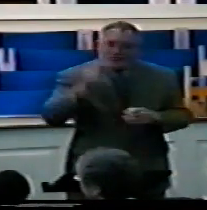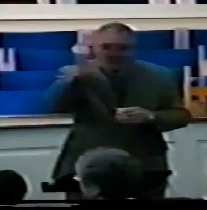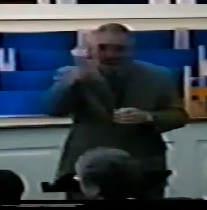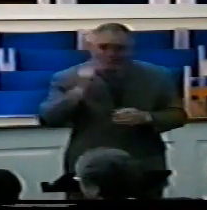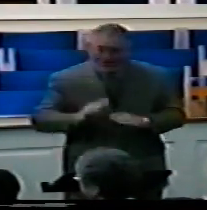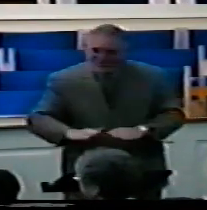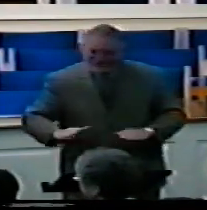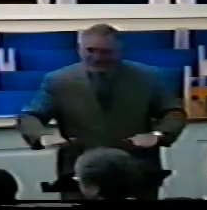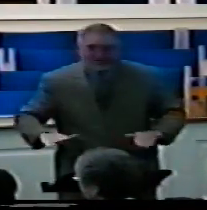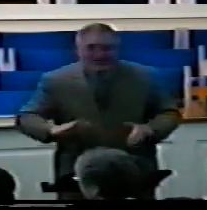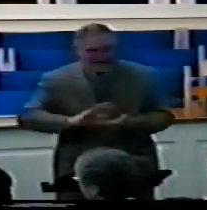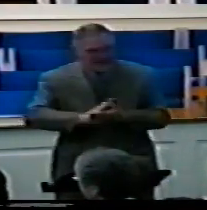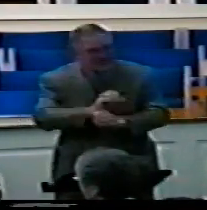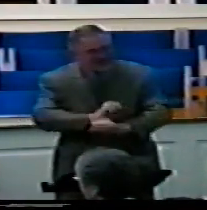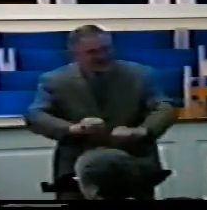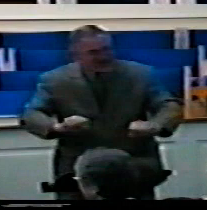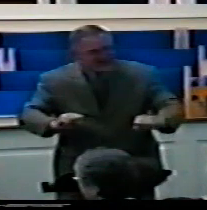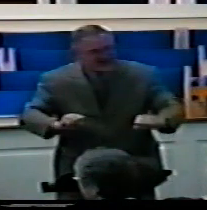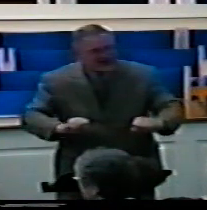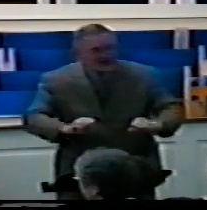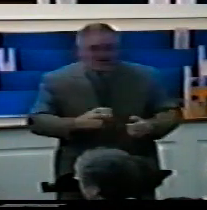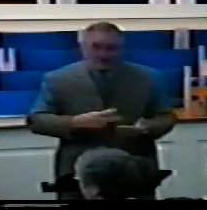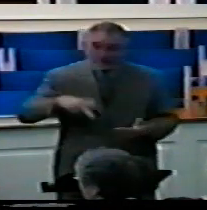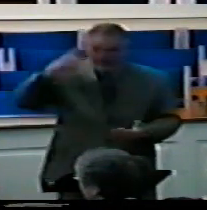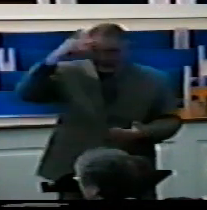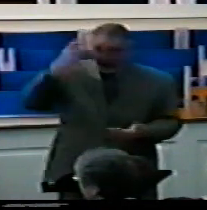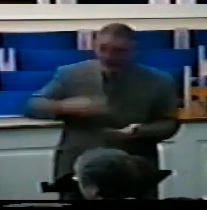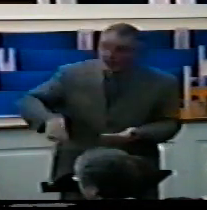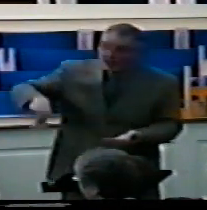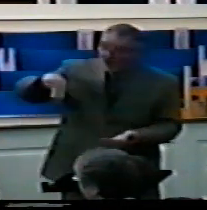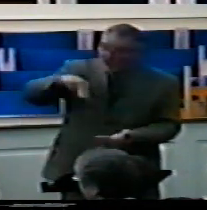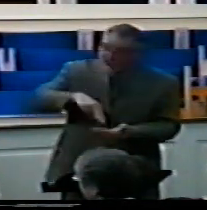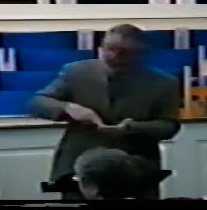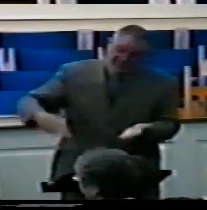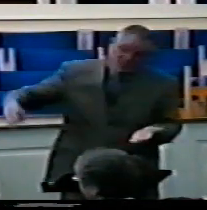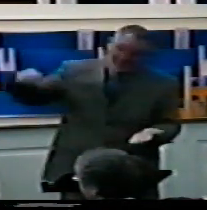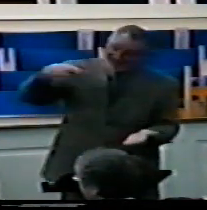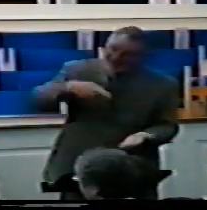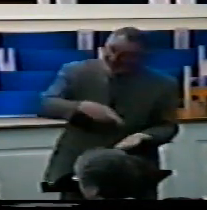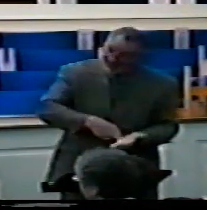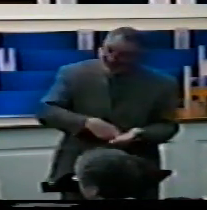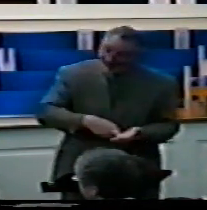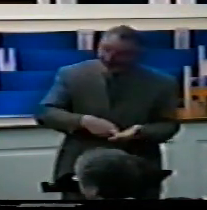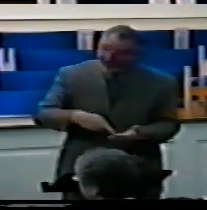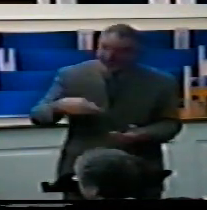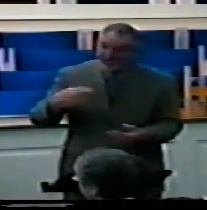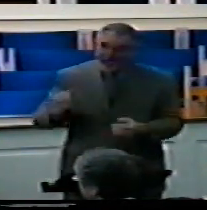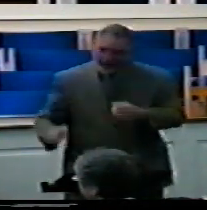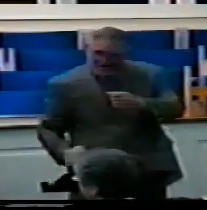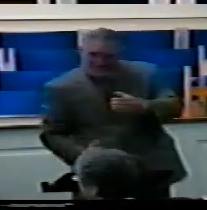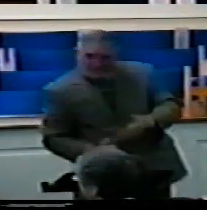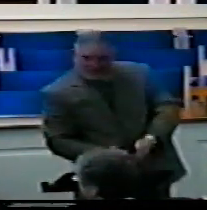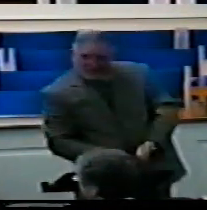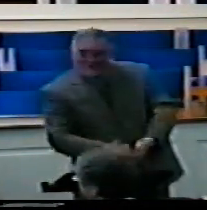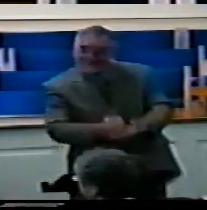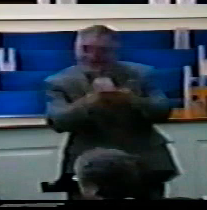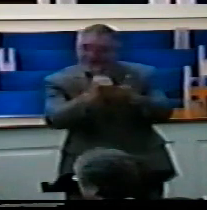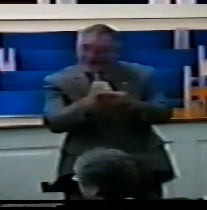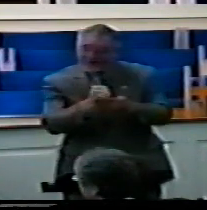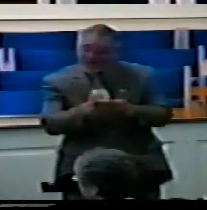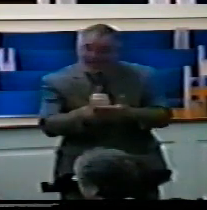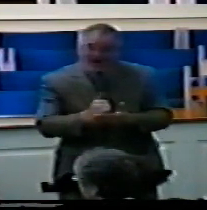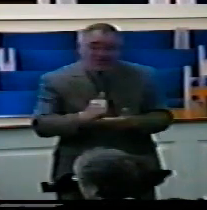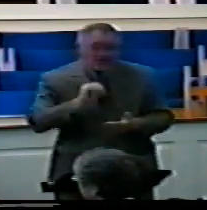grandchildren might be saved? Paul rose up, he returned, and he reinforced. Can